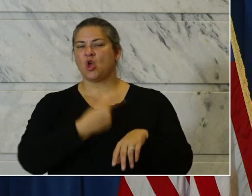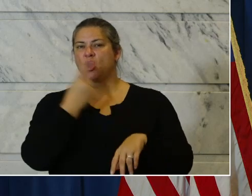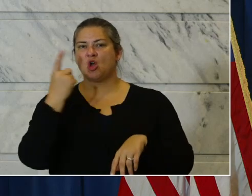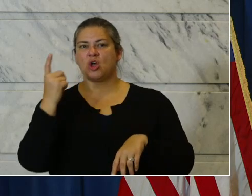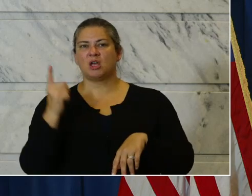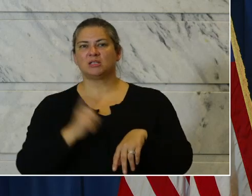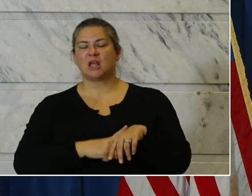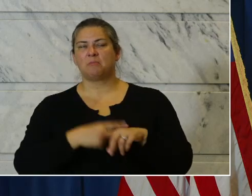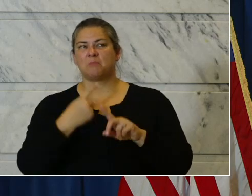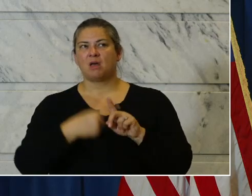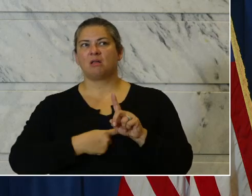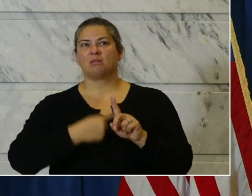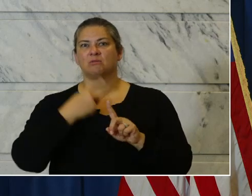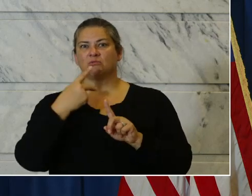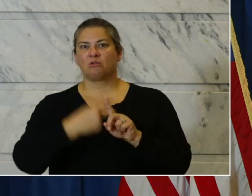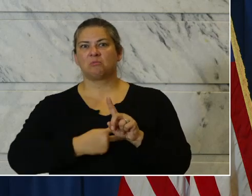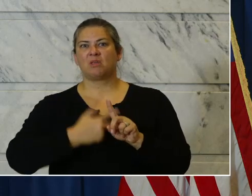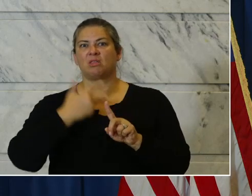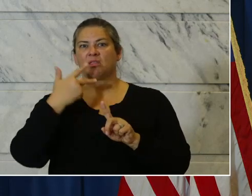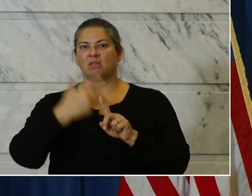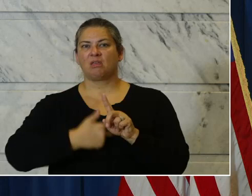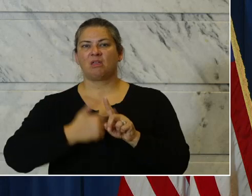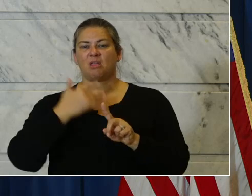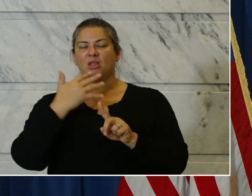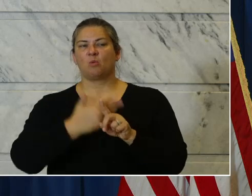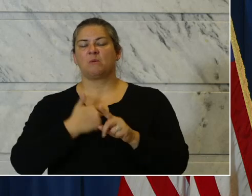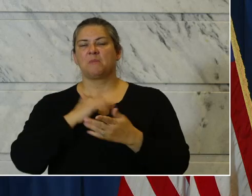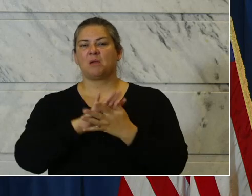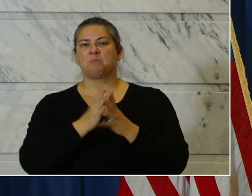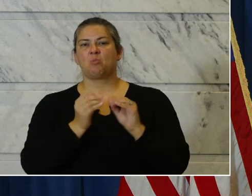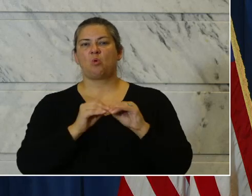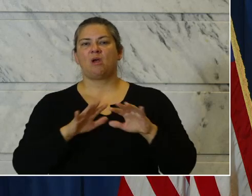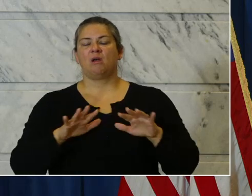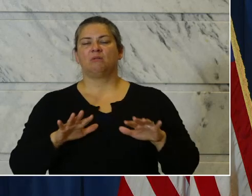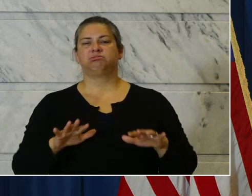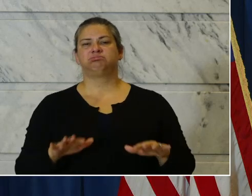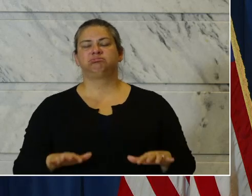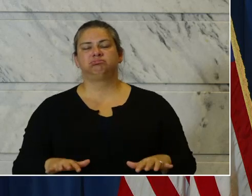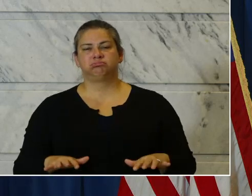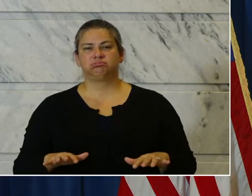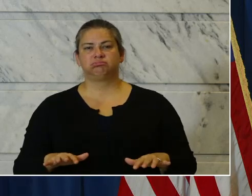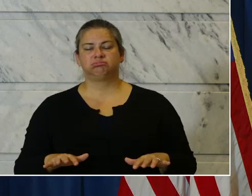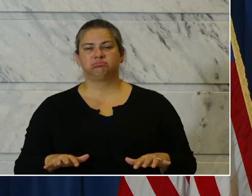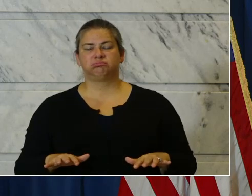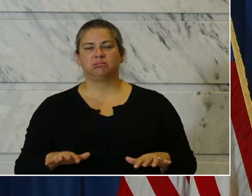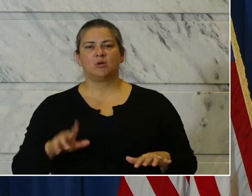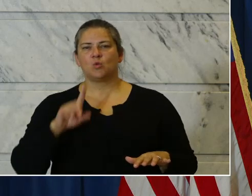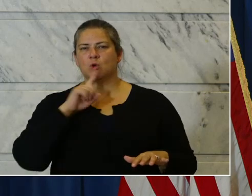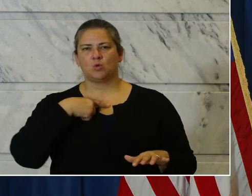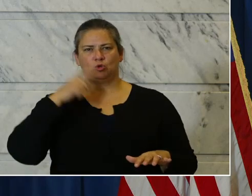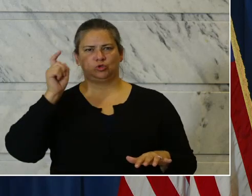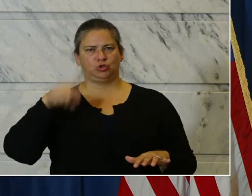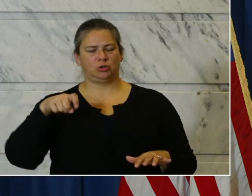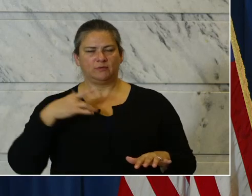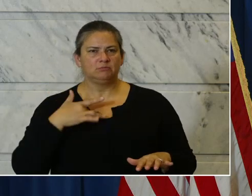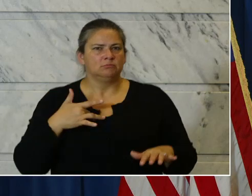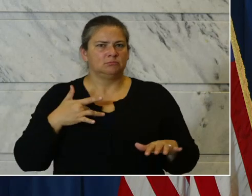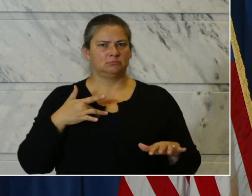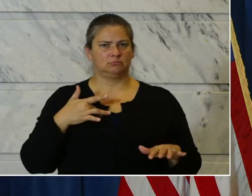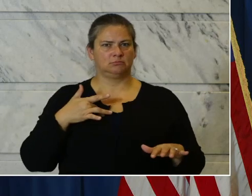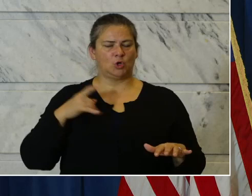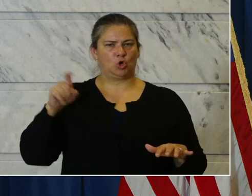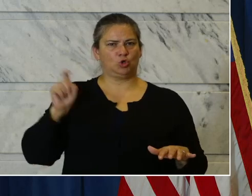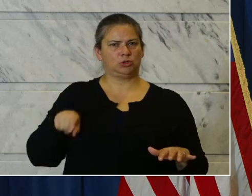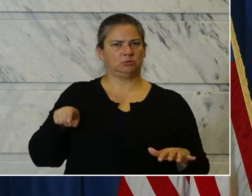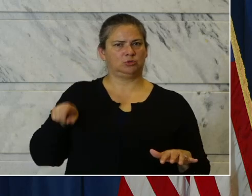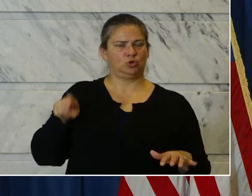think that we've all become a little too casual when we need, in fact, to be more urgent. But you know, this